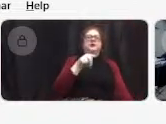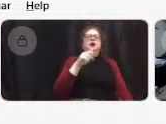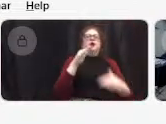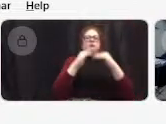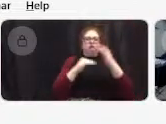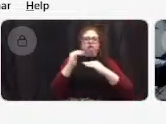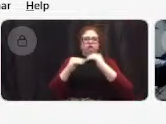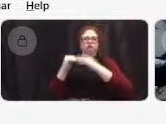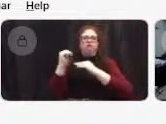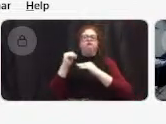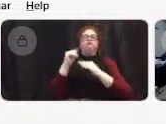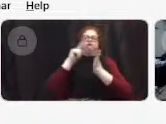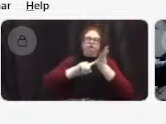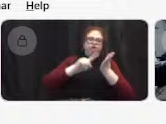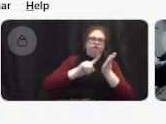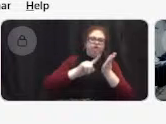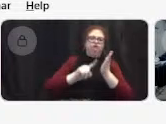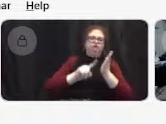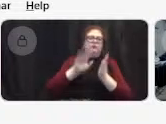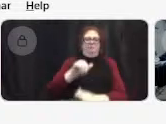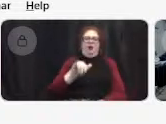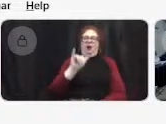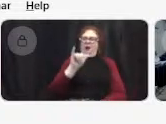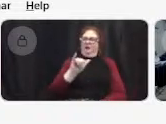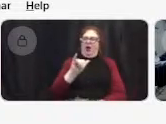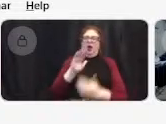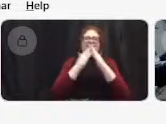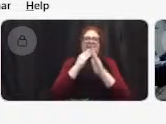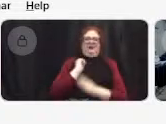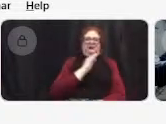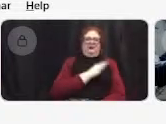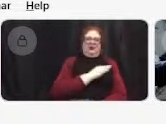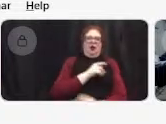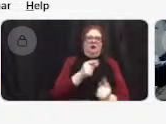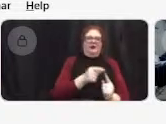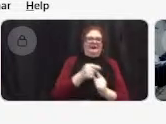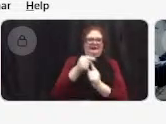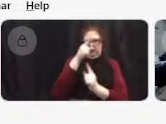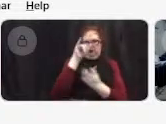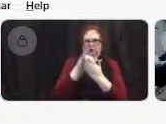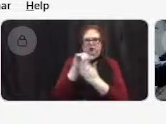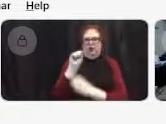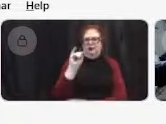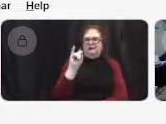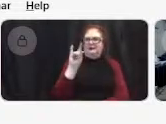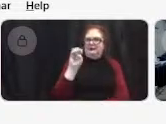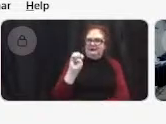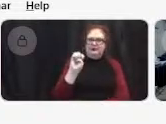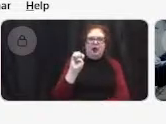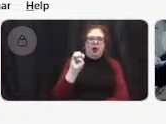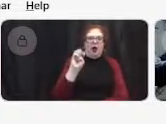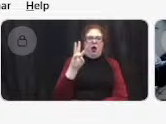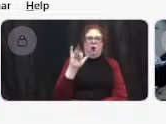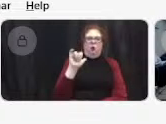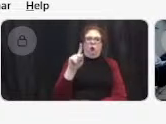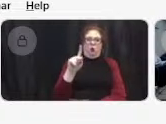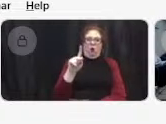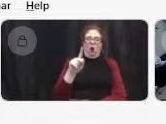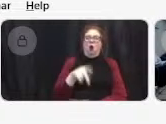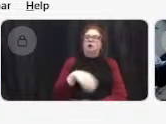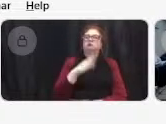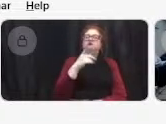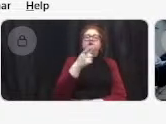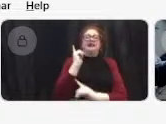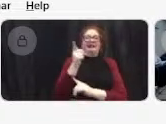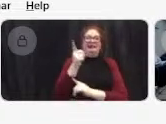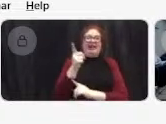inspected, and accepted by city staff except for the sidewalk. Developer requested the city staff to issue an irrevocable letter of credit